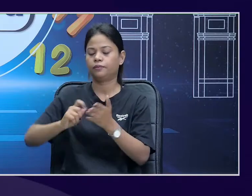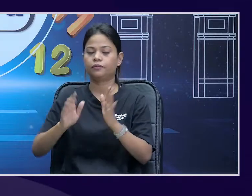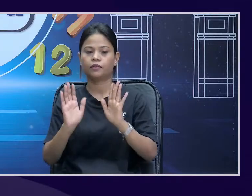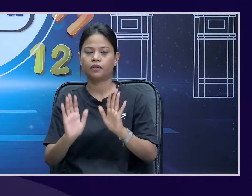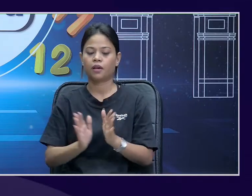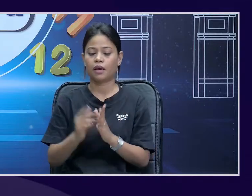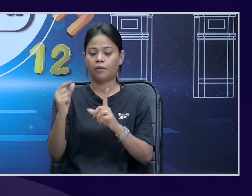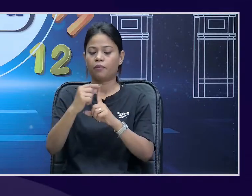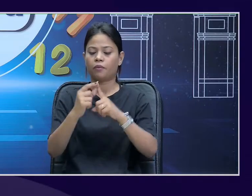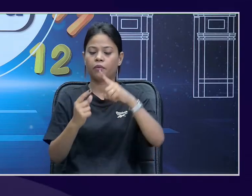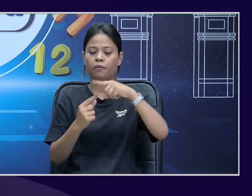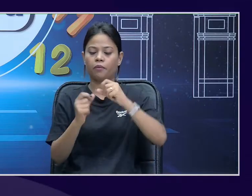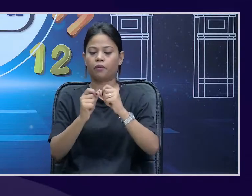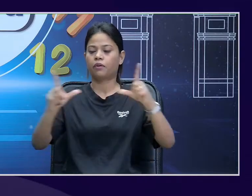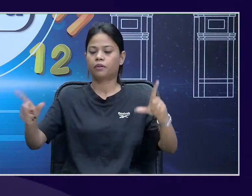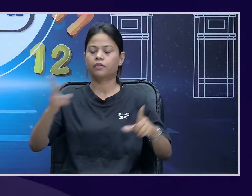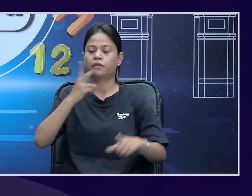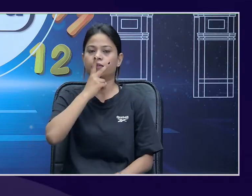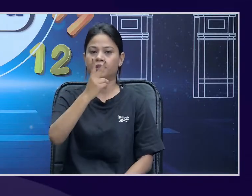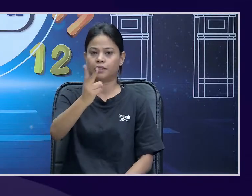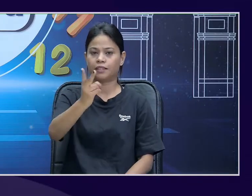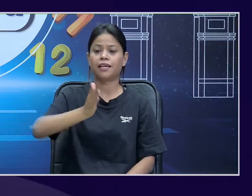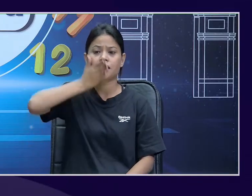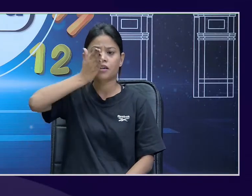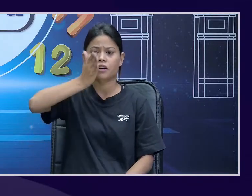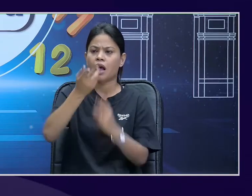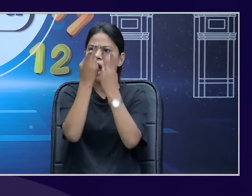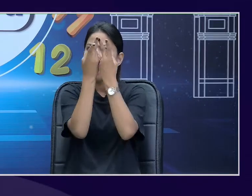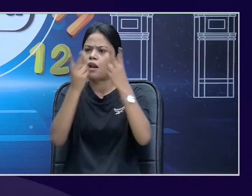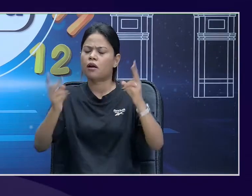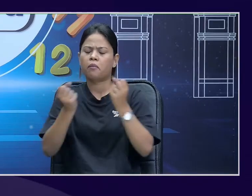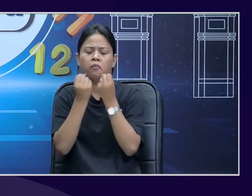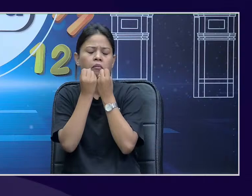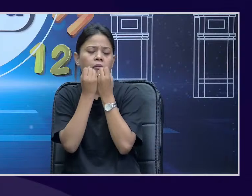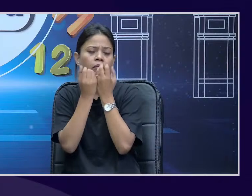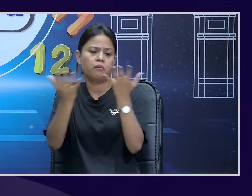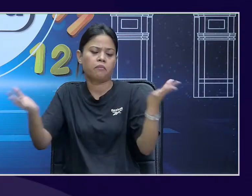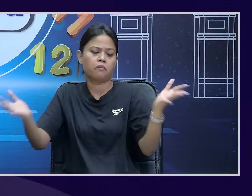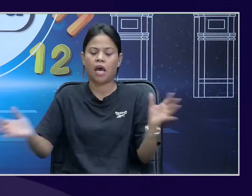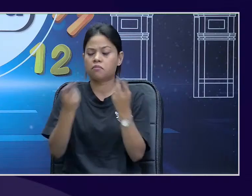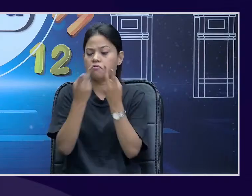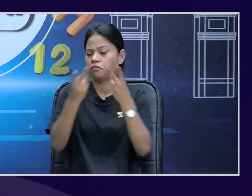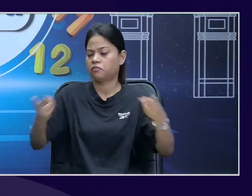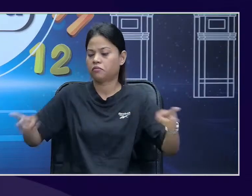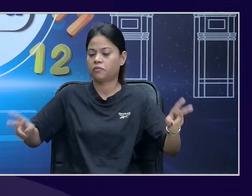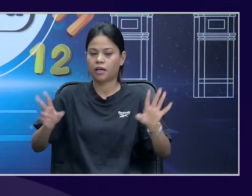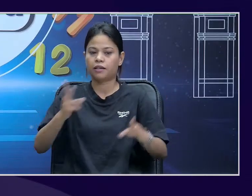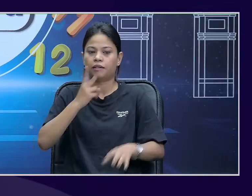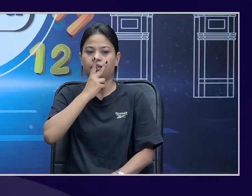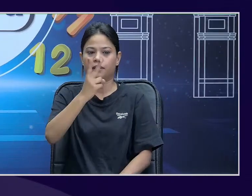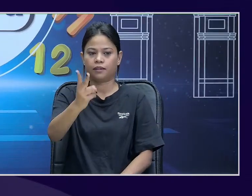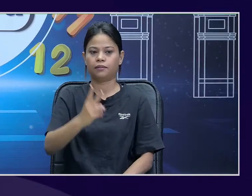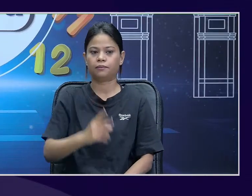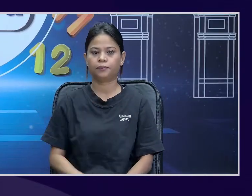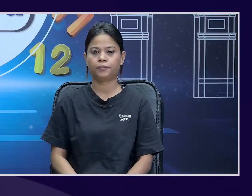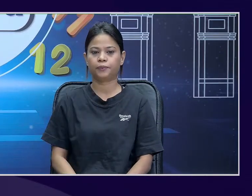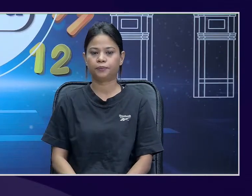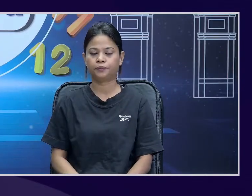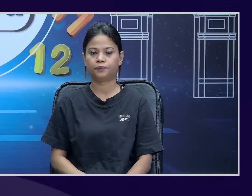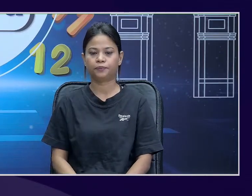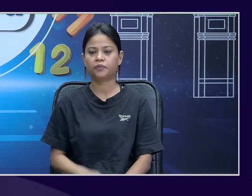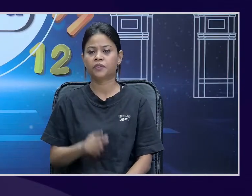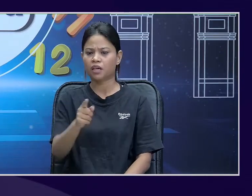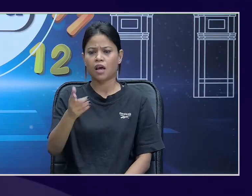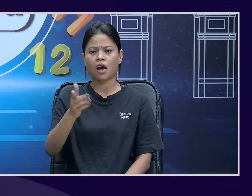PPT you can see different types of trains, and I'm sure most of you would have traveled in one of these trains.